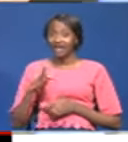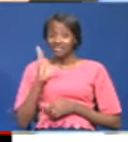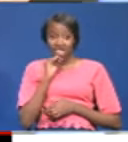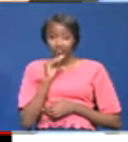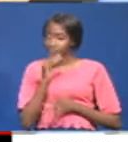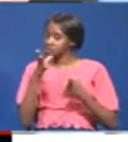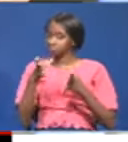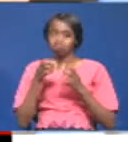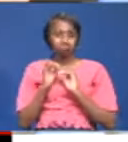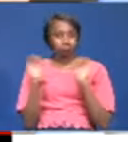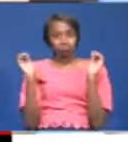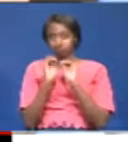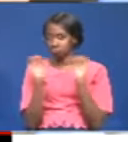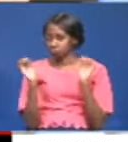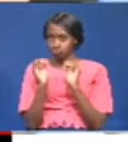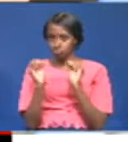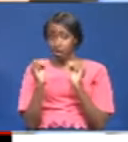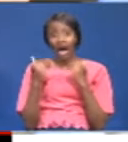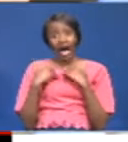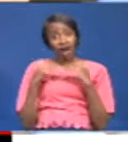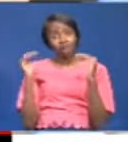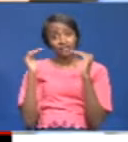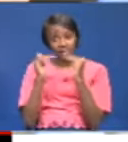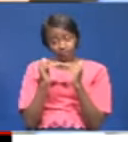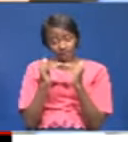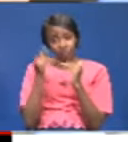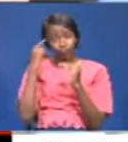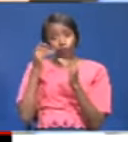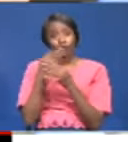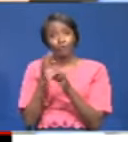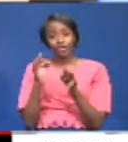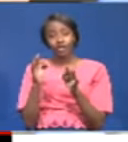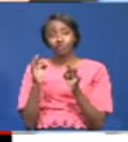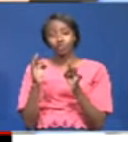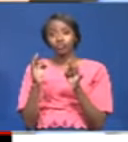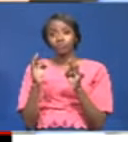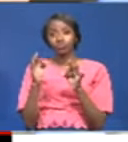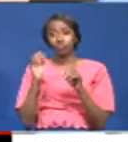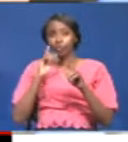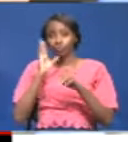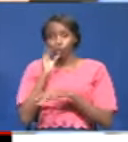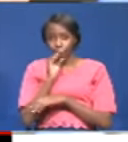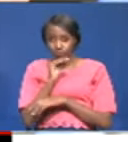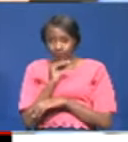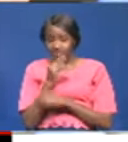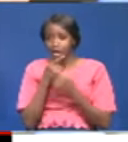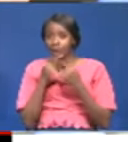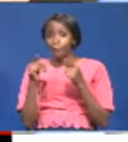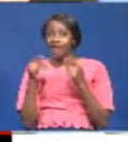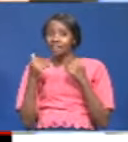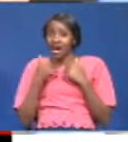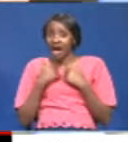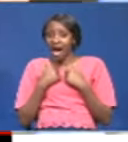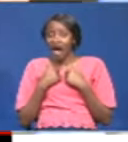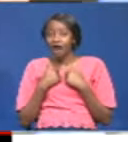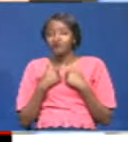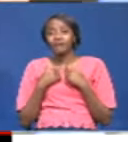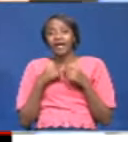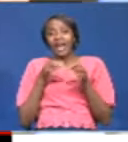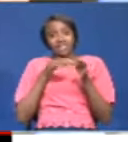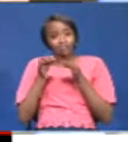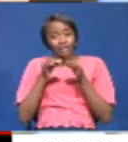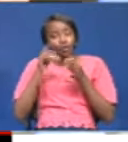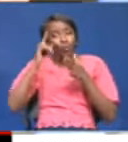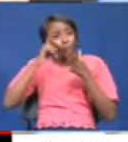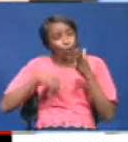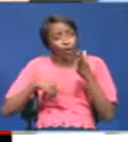So there's a limit to the freedom of speech. And it's clear in our constitution. Then our act defines what hate speech is. That's why I even